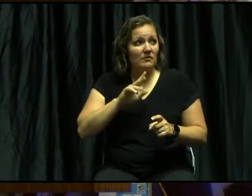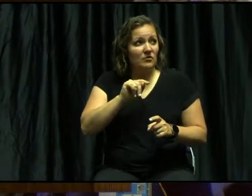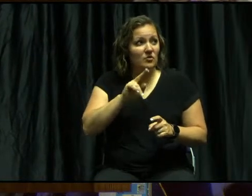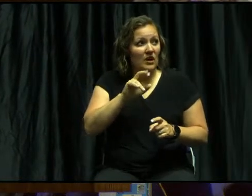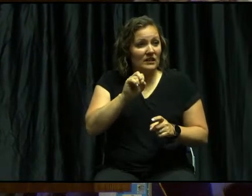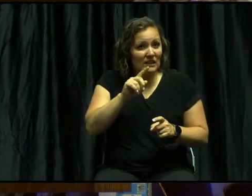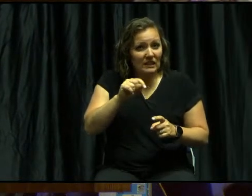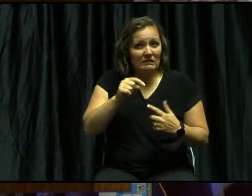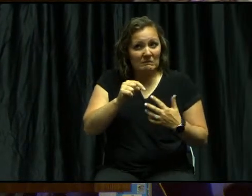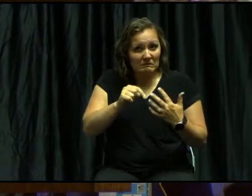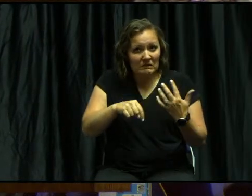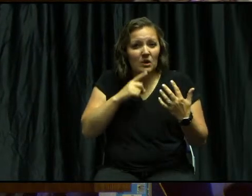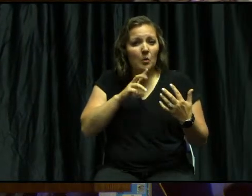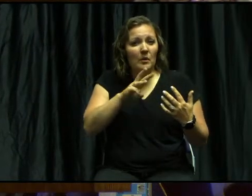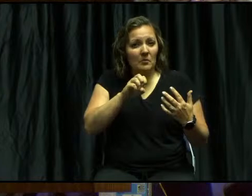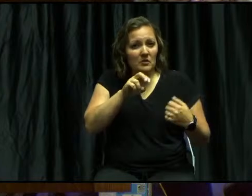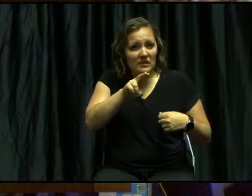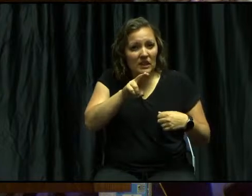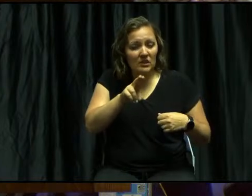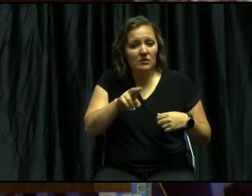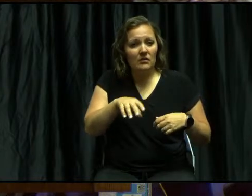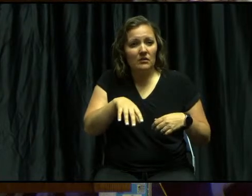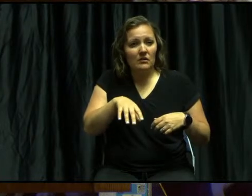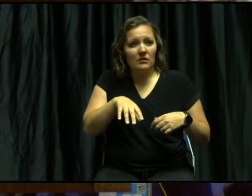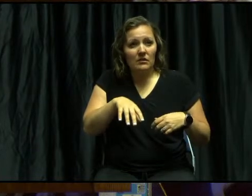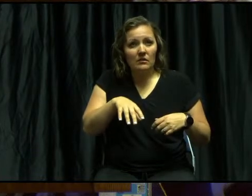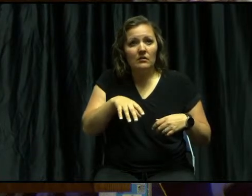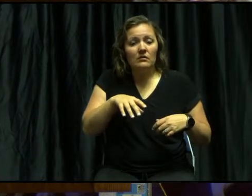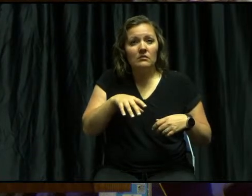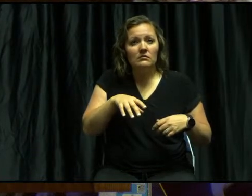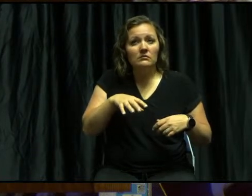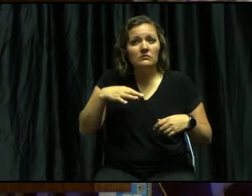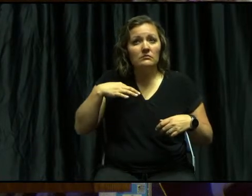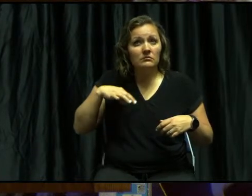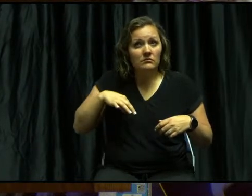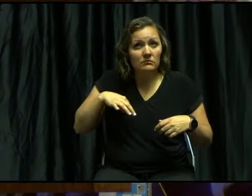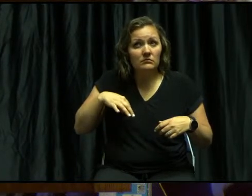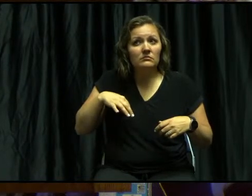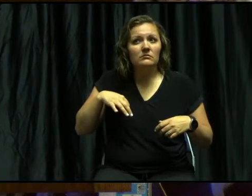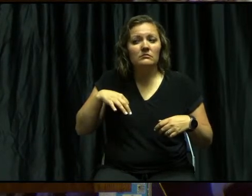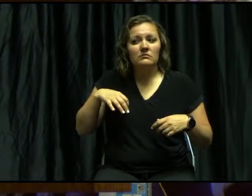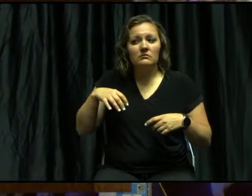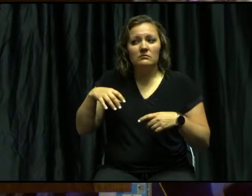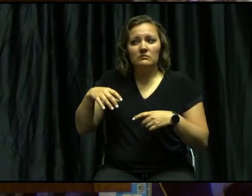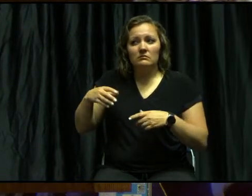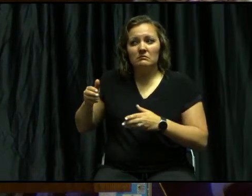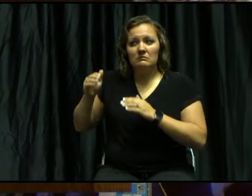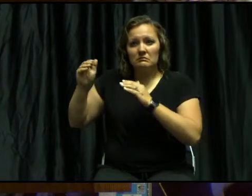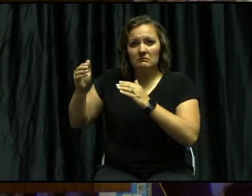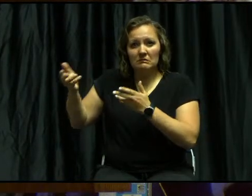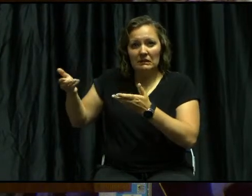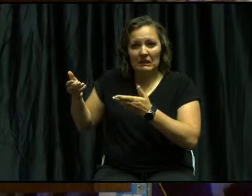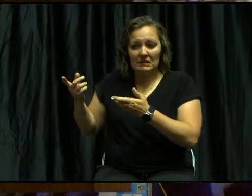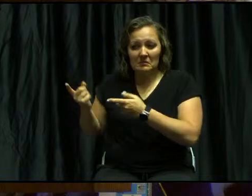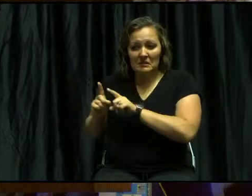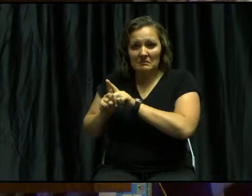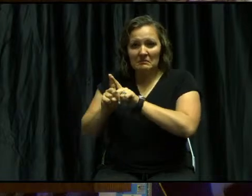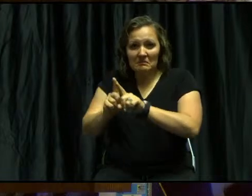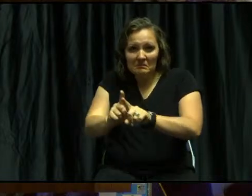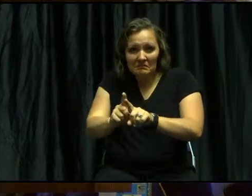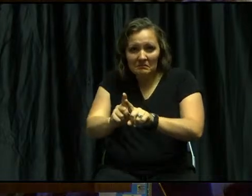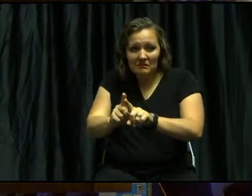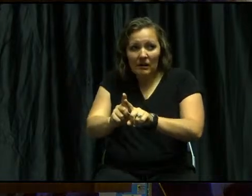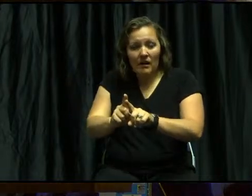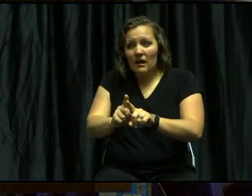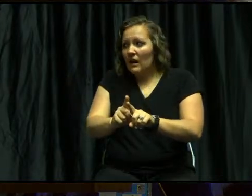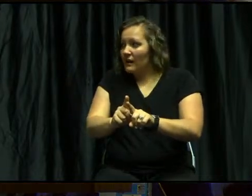Benella, Weber State University's Vice President of University Advancement, please escort him to the podium and assist in the hooding.